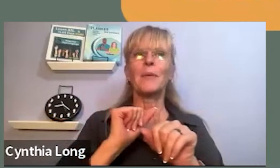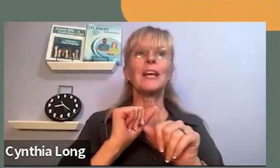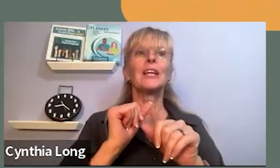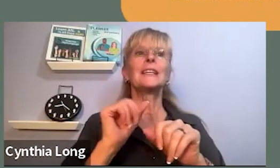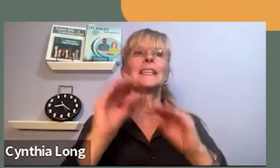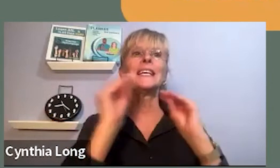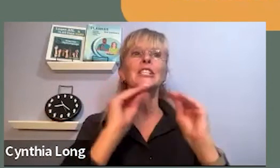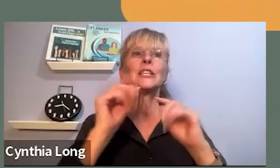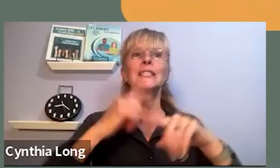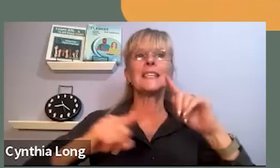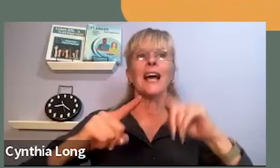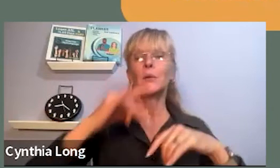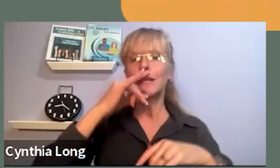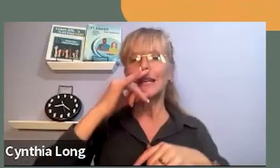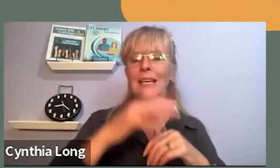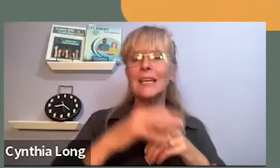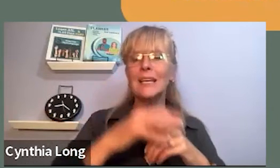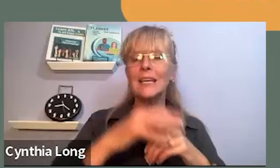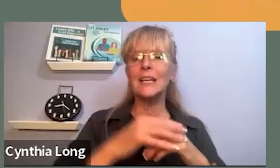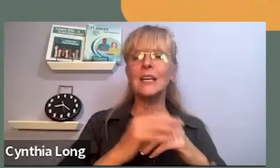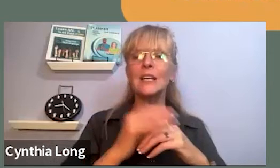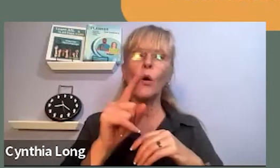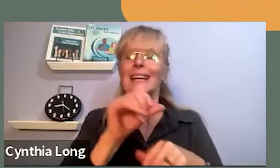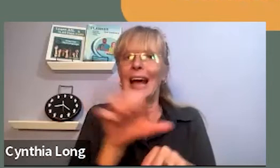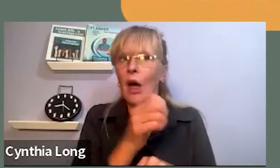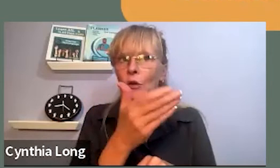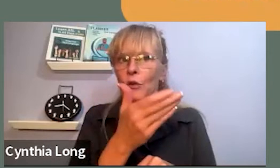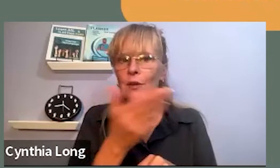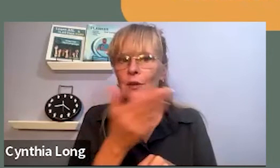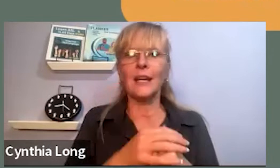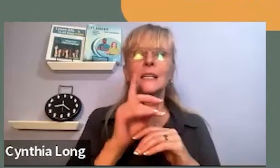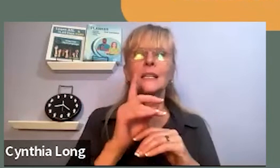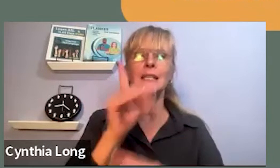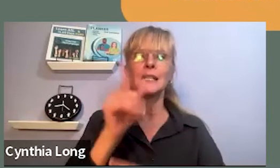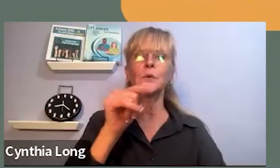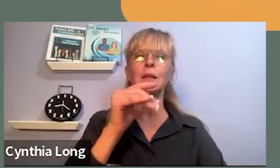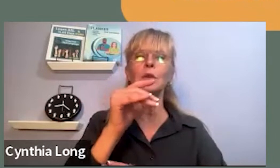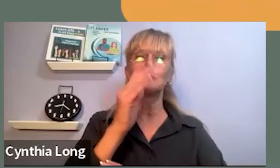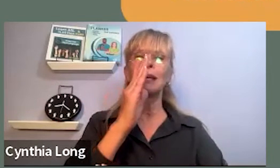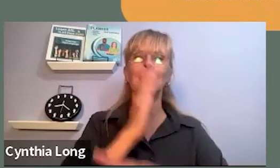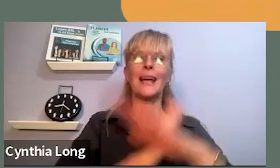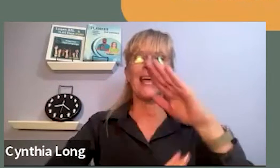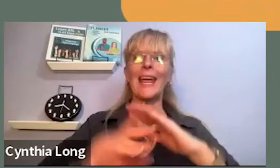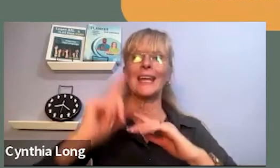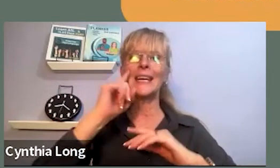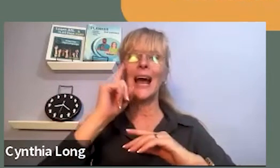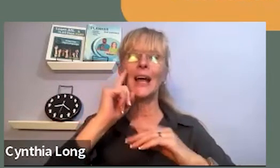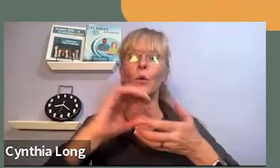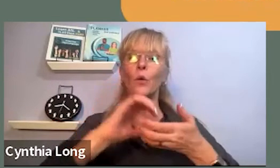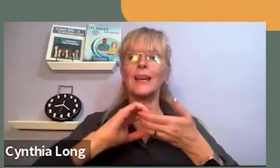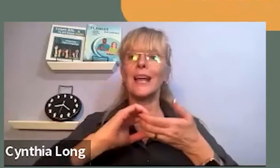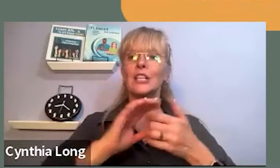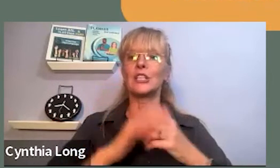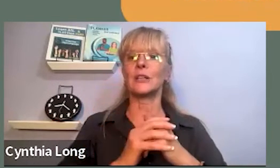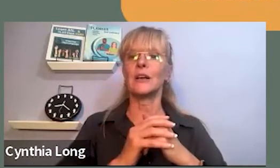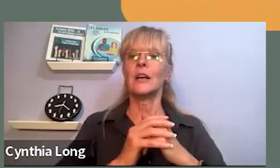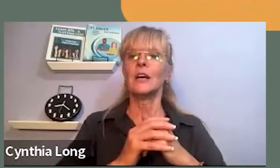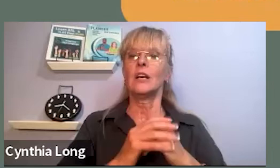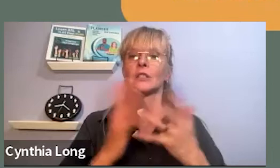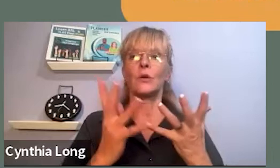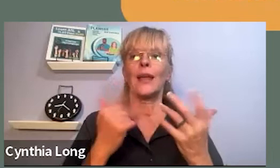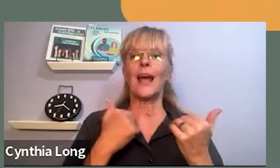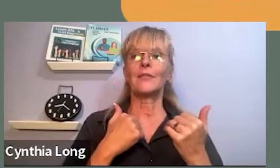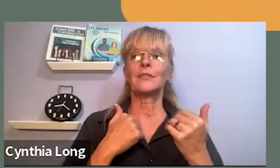targets in teaching sign with the kids or other things is this one could be like hand and eye